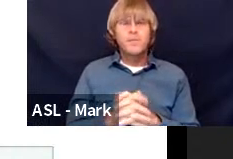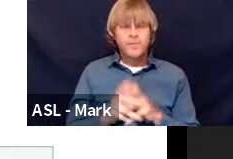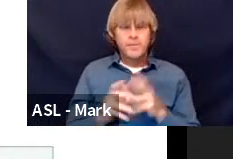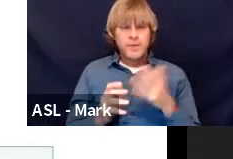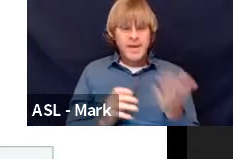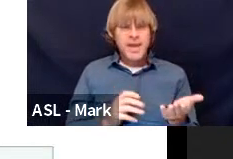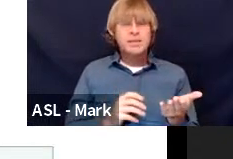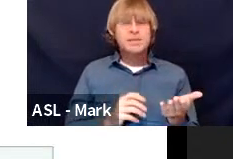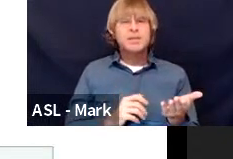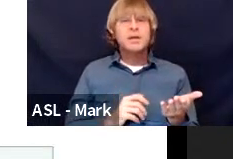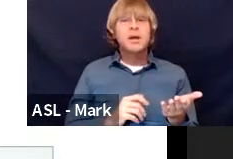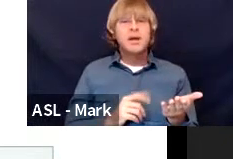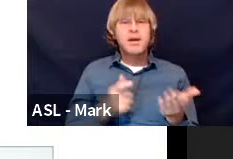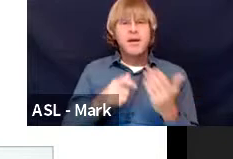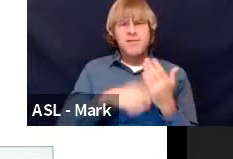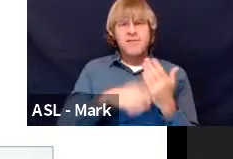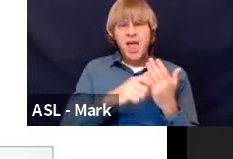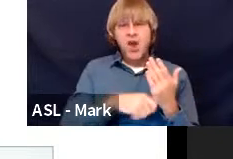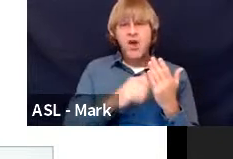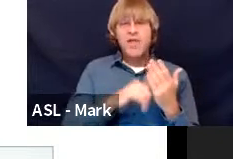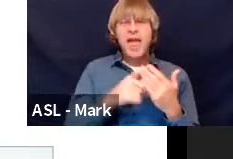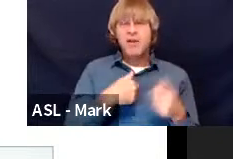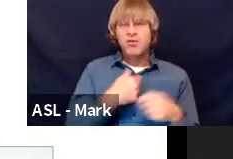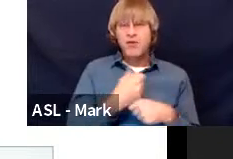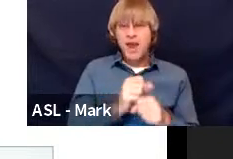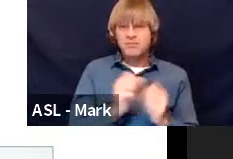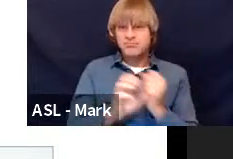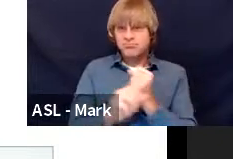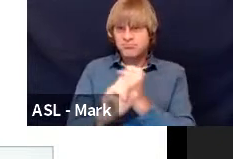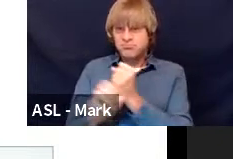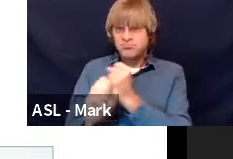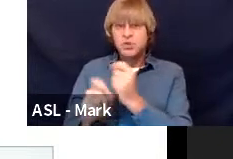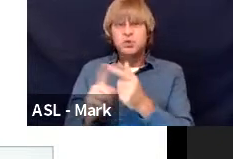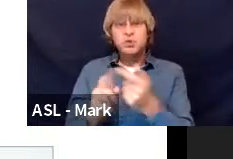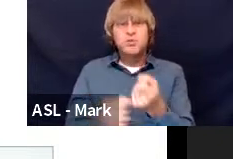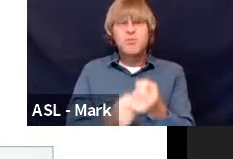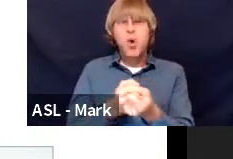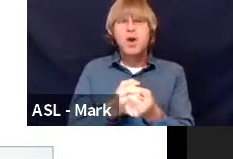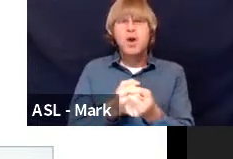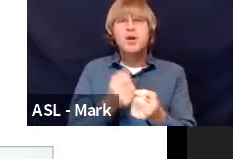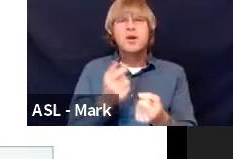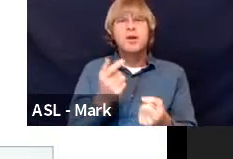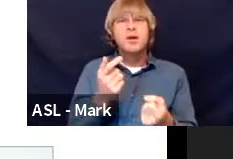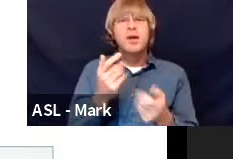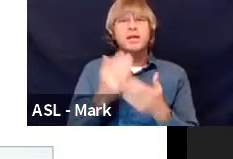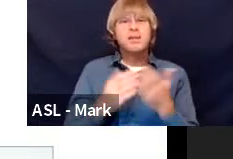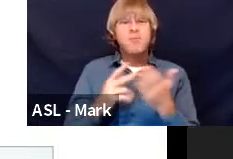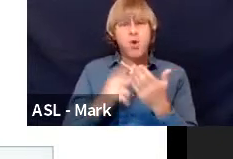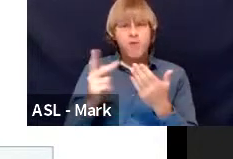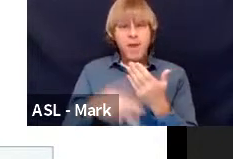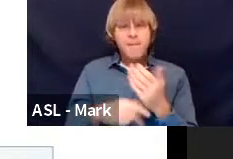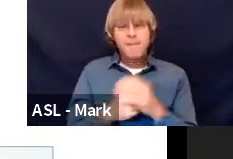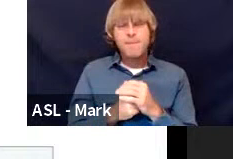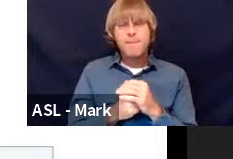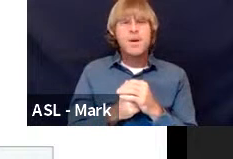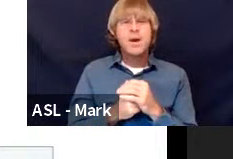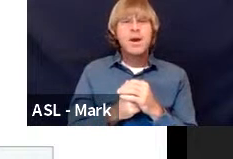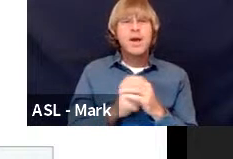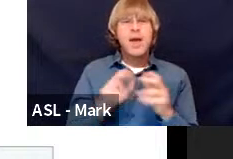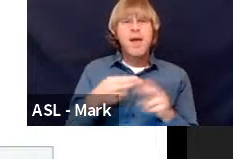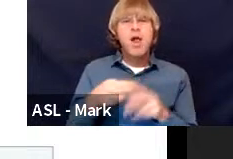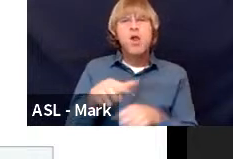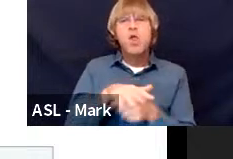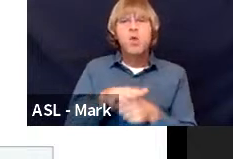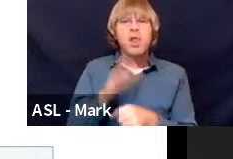Again, a flyer I created to support some programming about